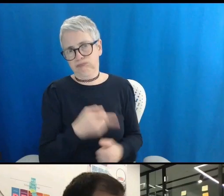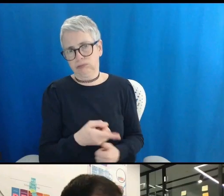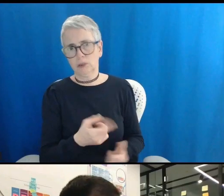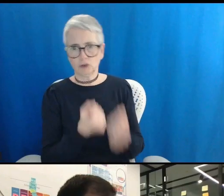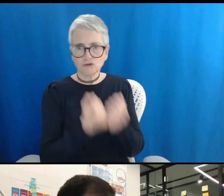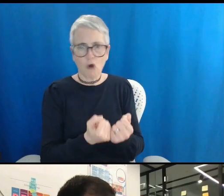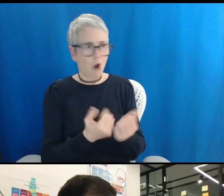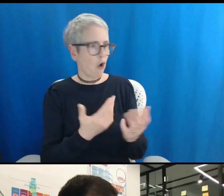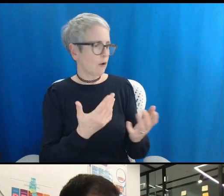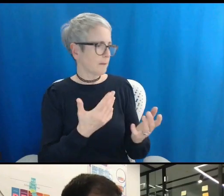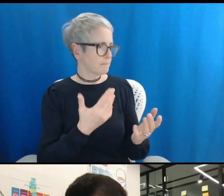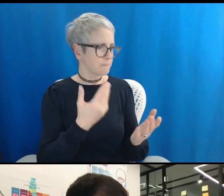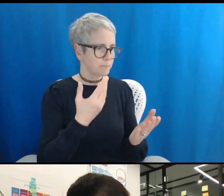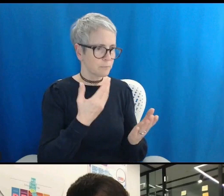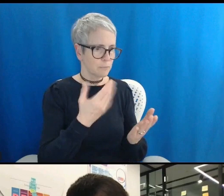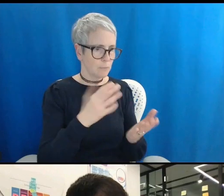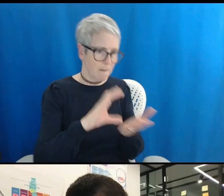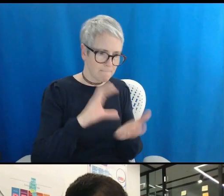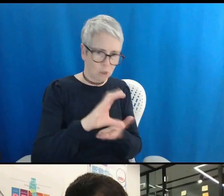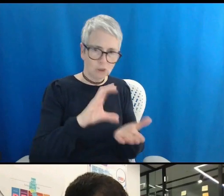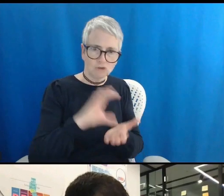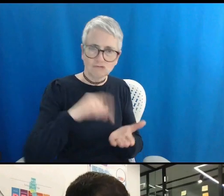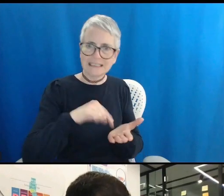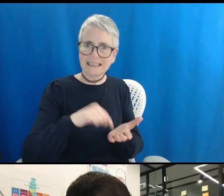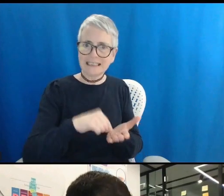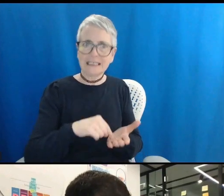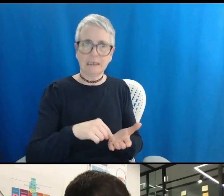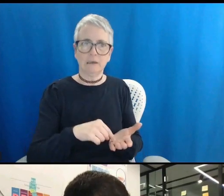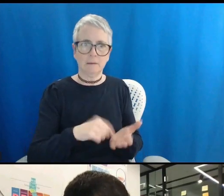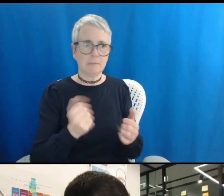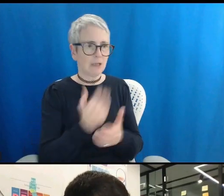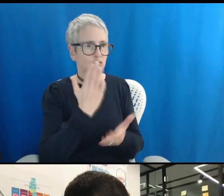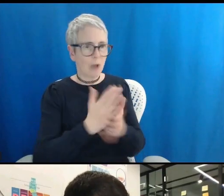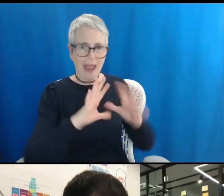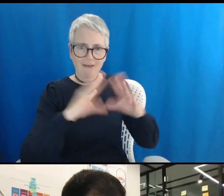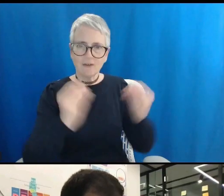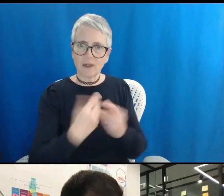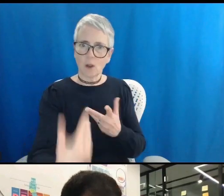monetary purpose of making everything inclusive and accessible.